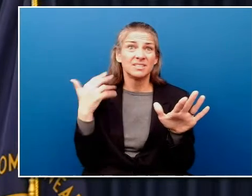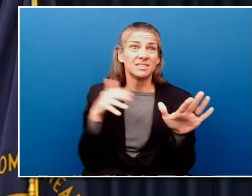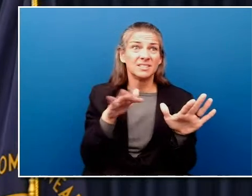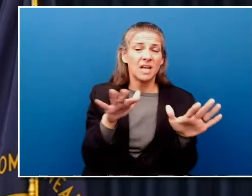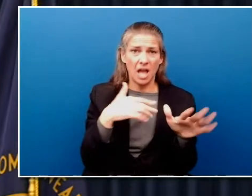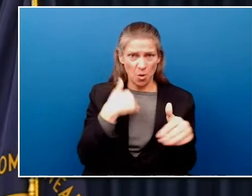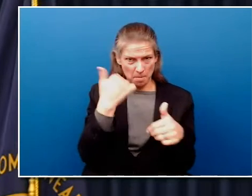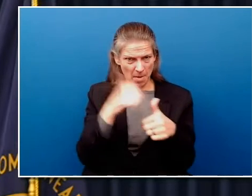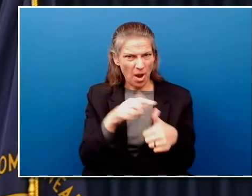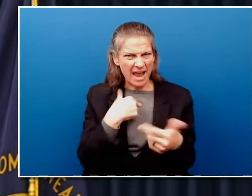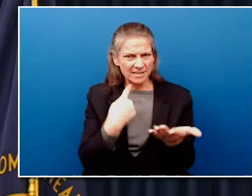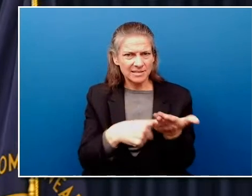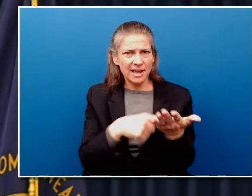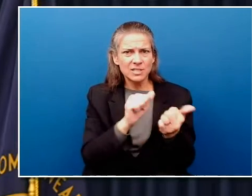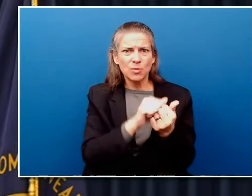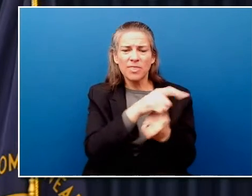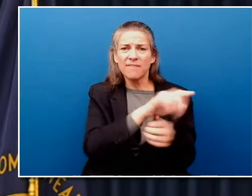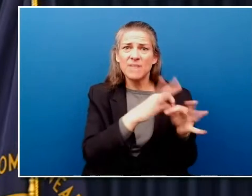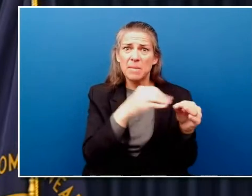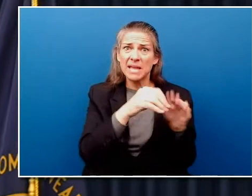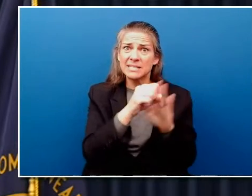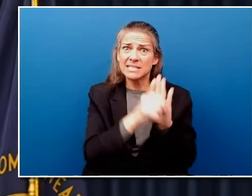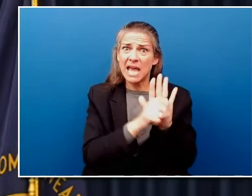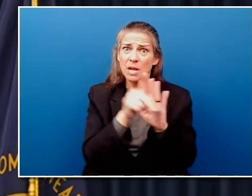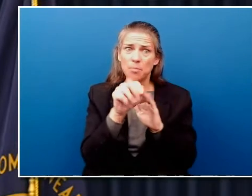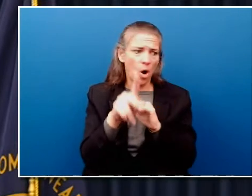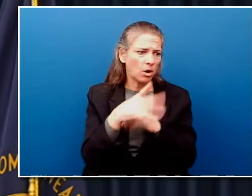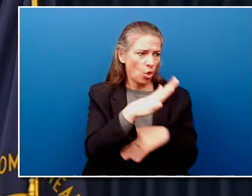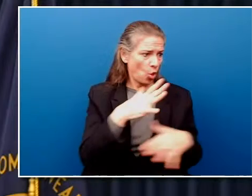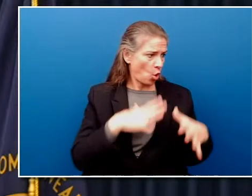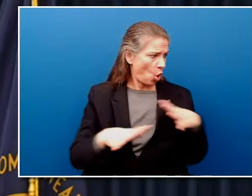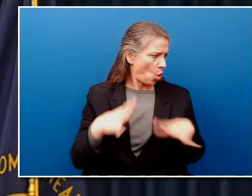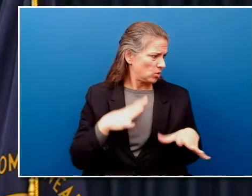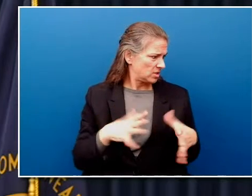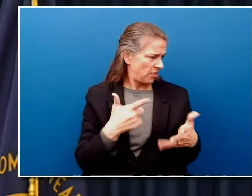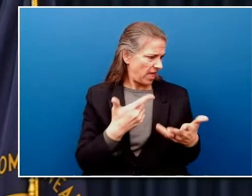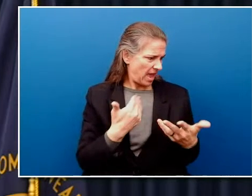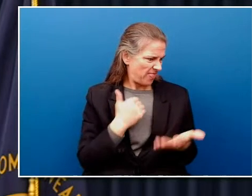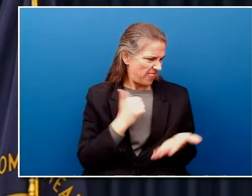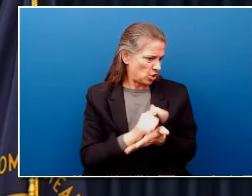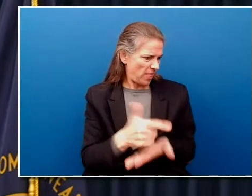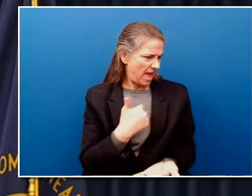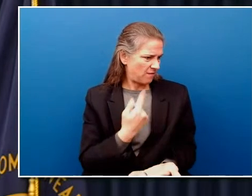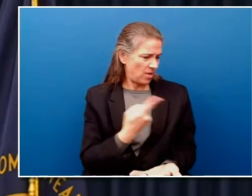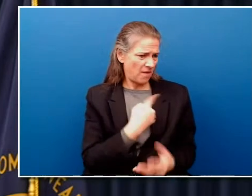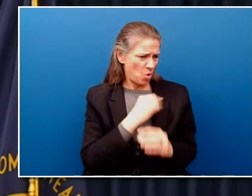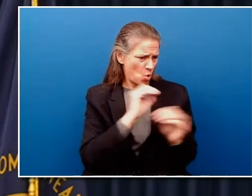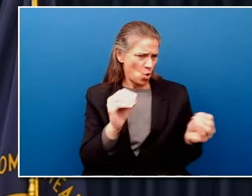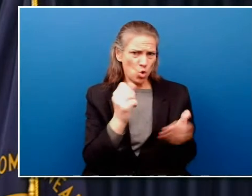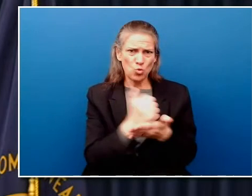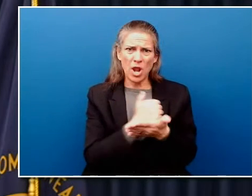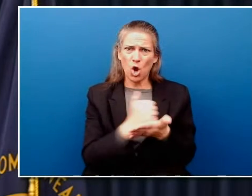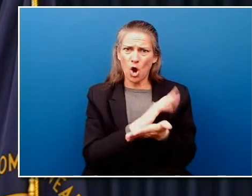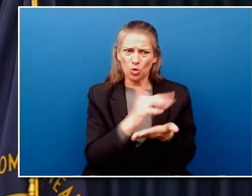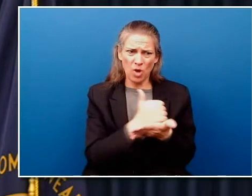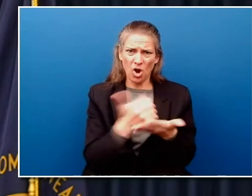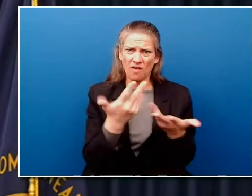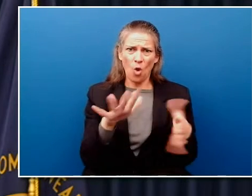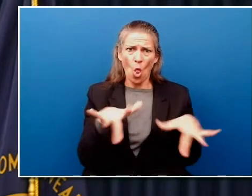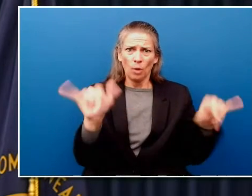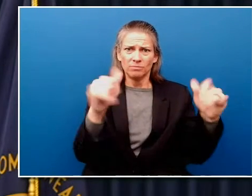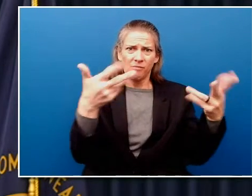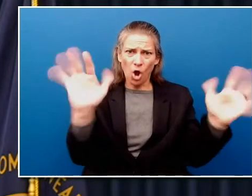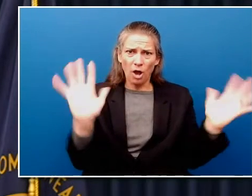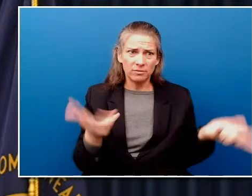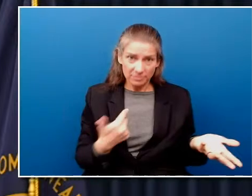state parks after the floods, and all they had were the clothes on their back. They wouldn't have had a credit card to run. What do I do with the